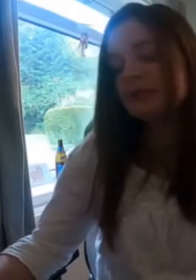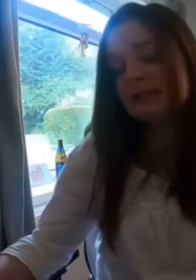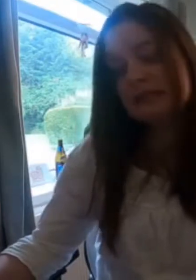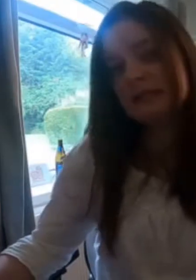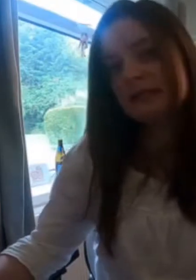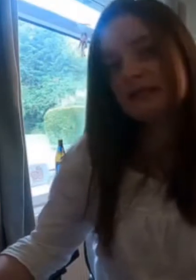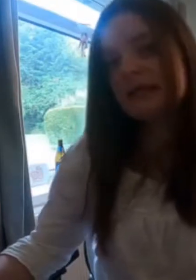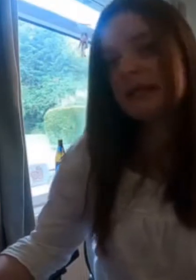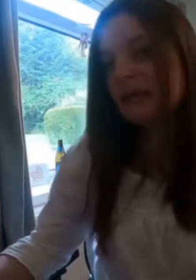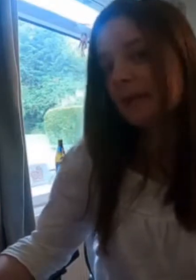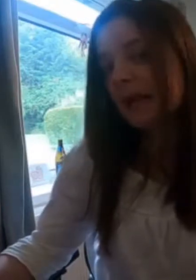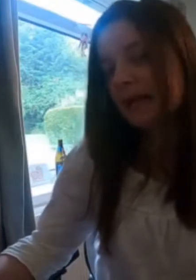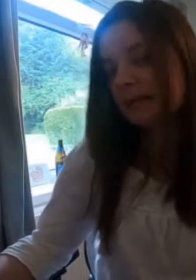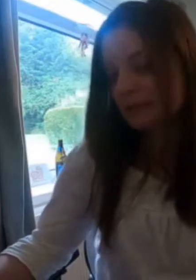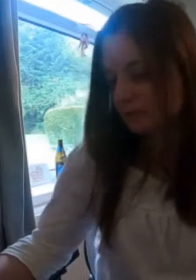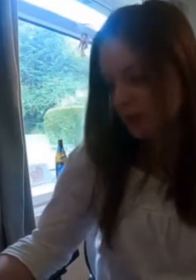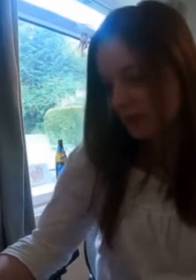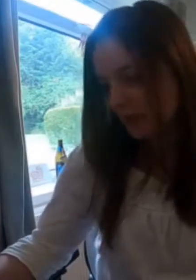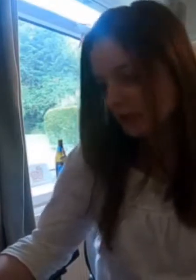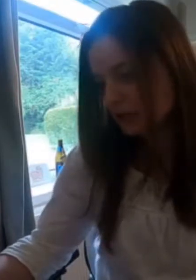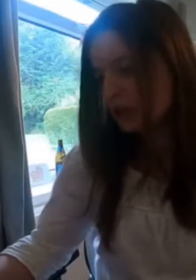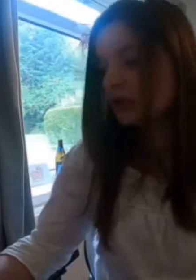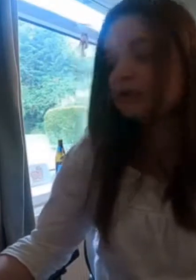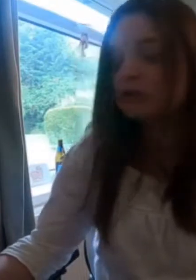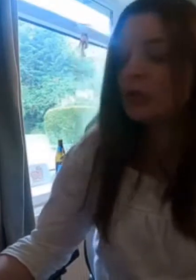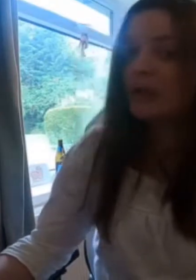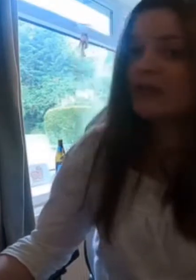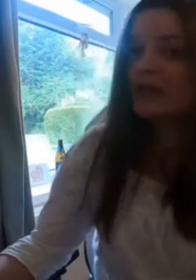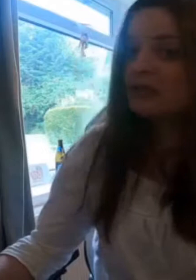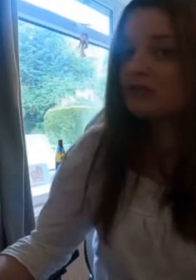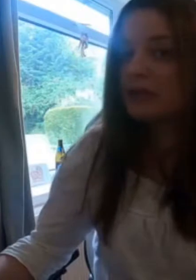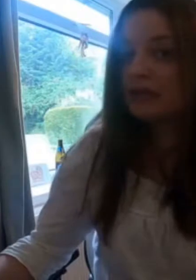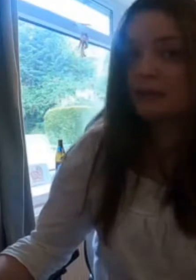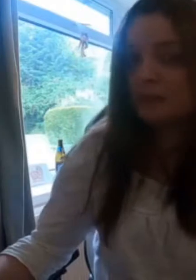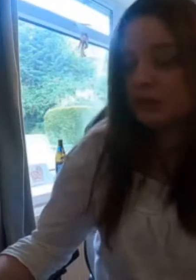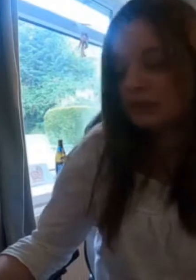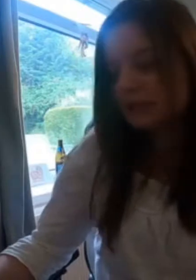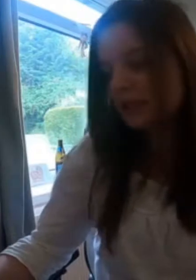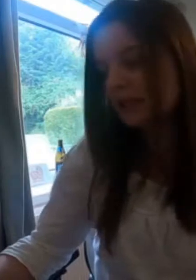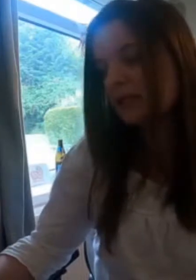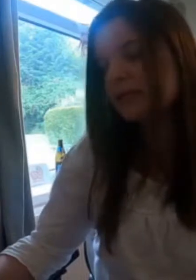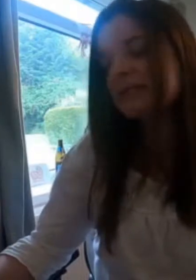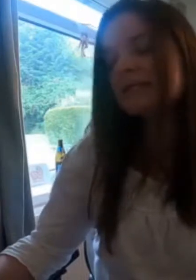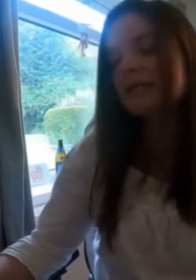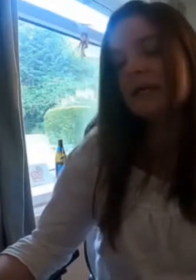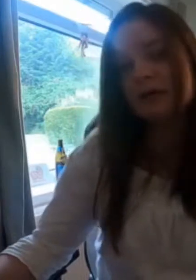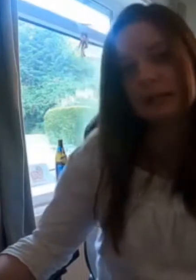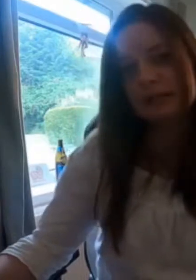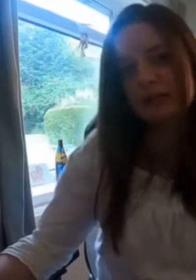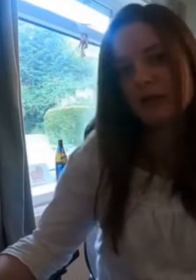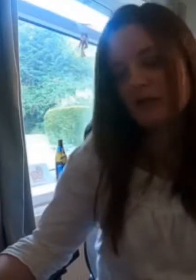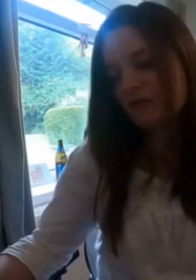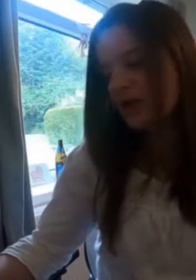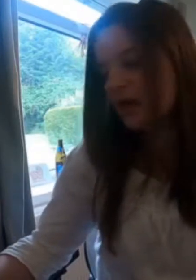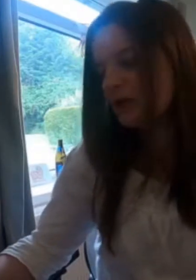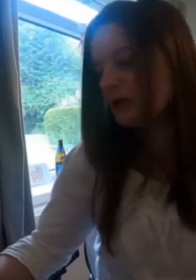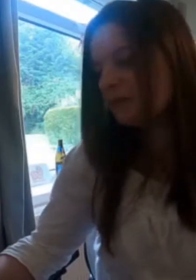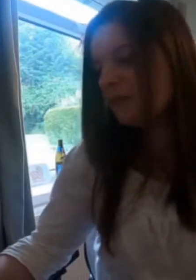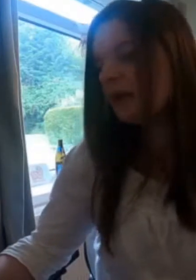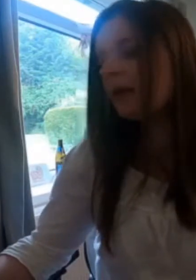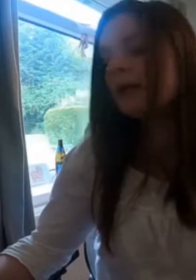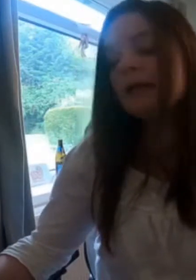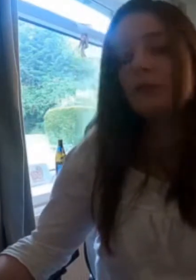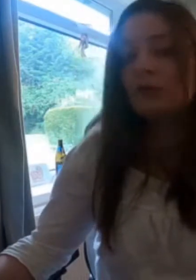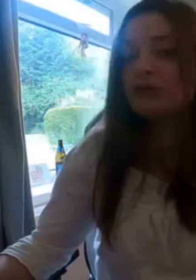pollution decreases, the Himalayas emerge, showing their strength and beauty, secrets on the